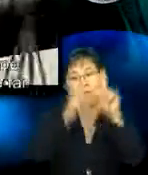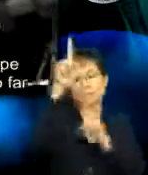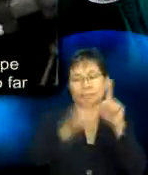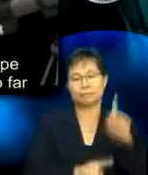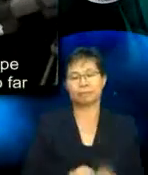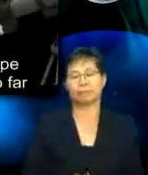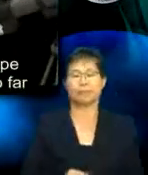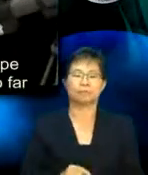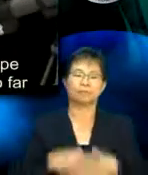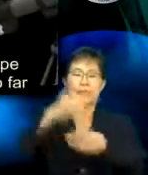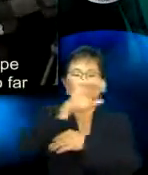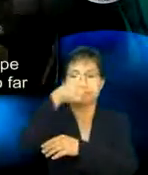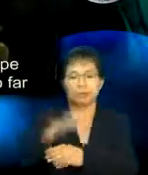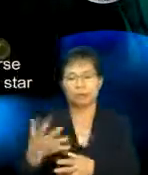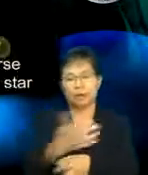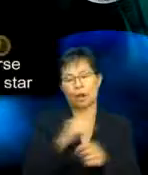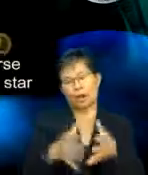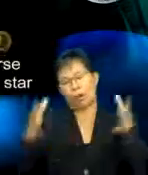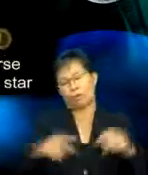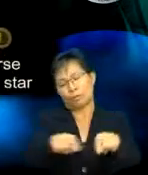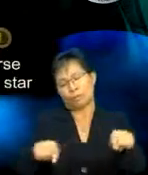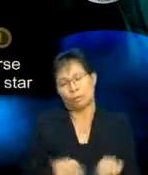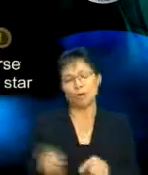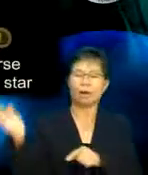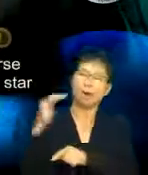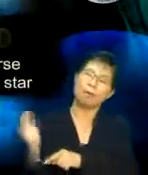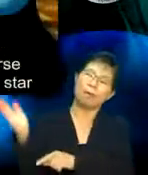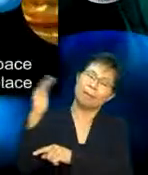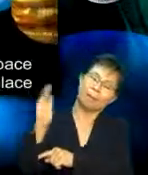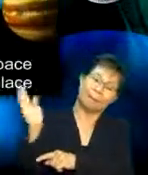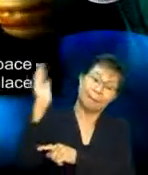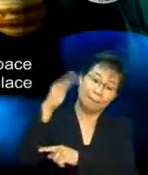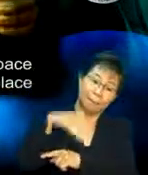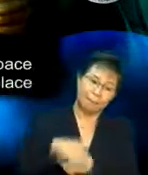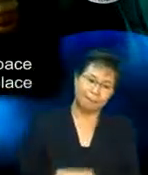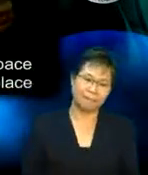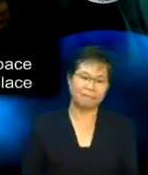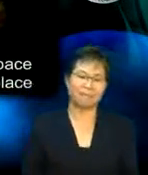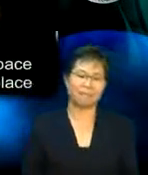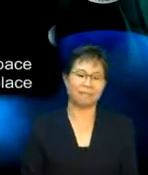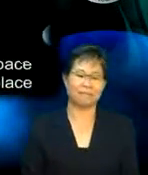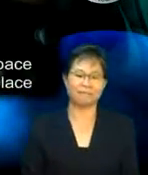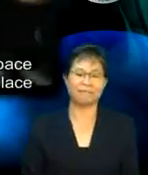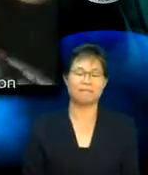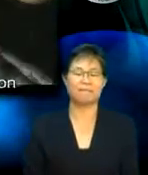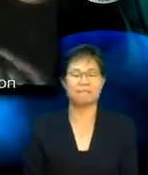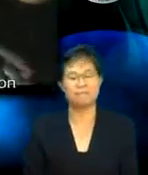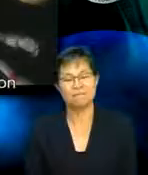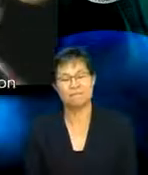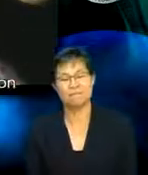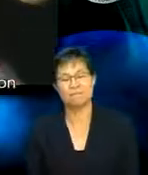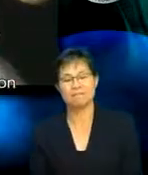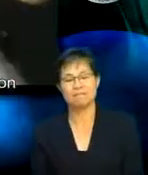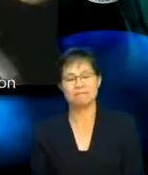I've got a telescope to help you see so far across the universe, and you can see a star. We'll be in outer space, we've got a lot of space. So come on,